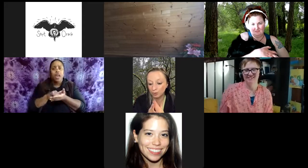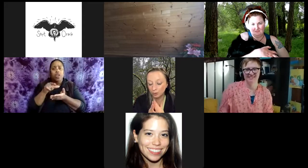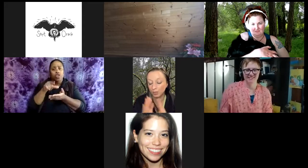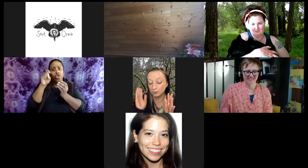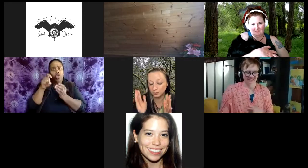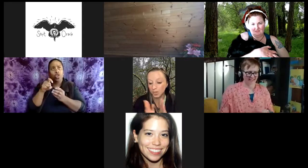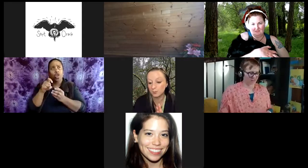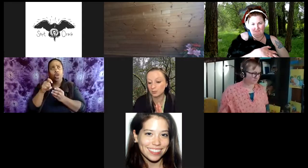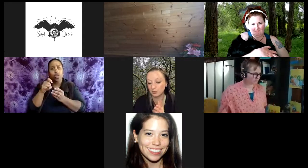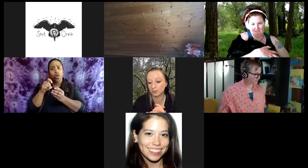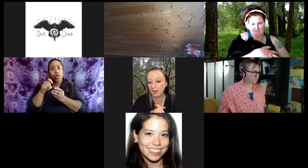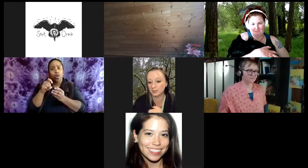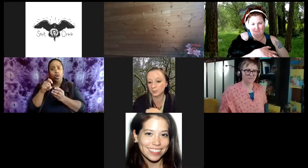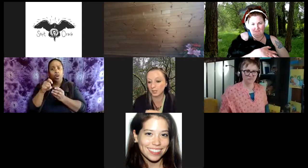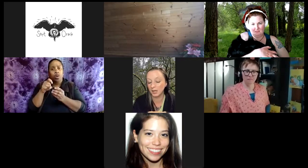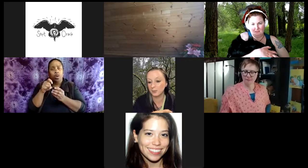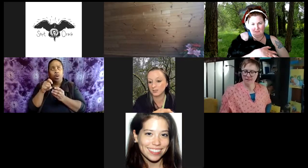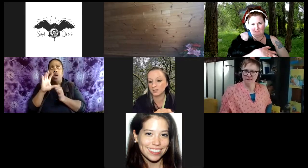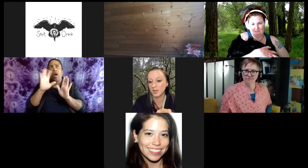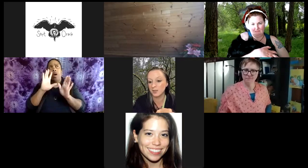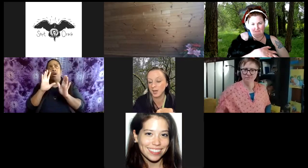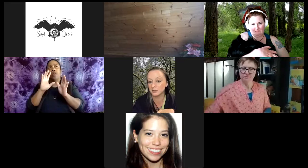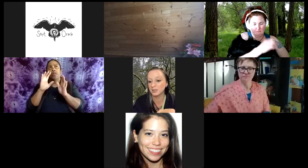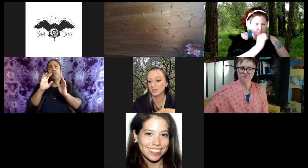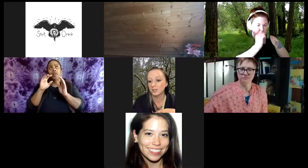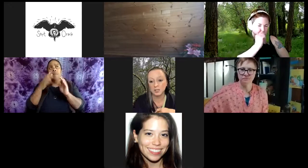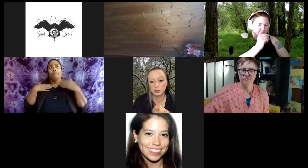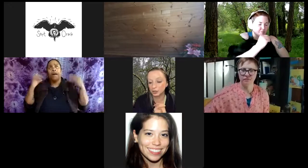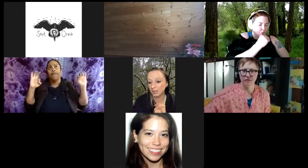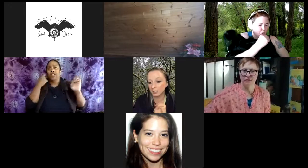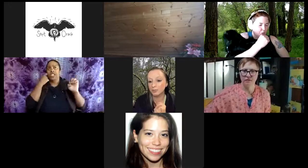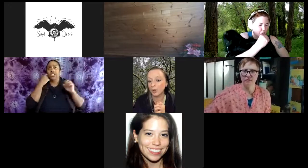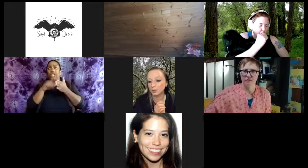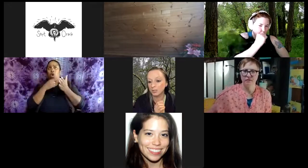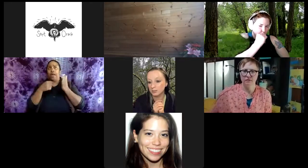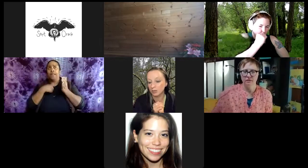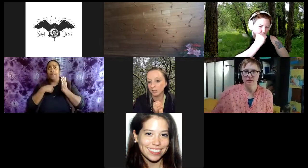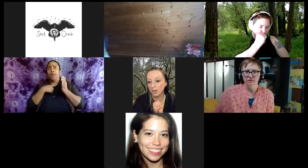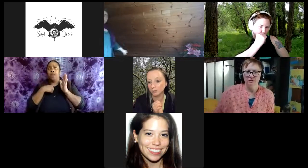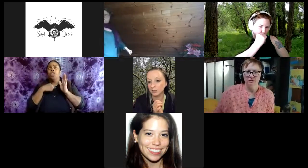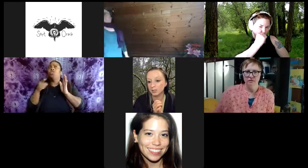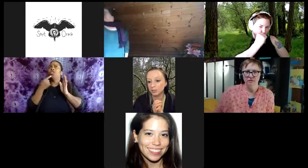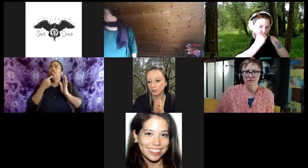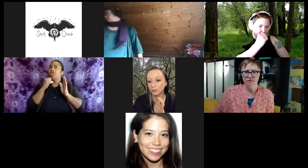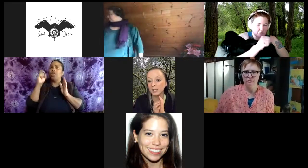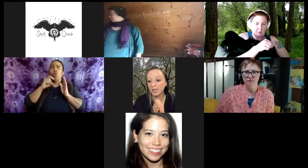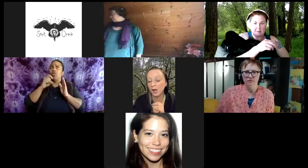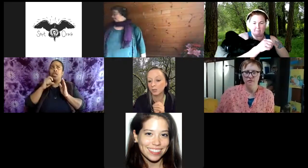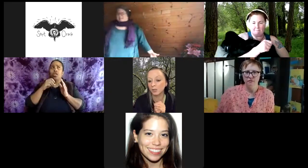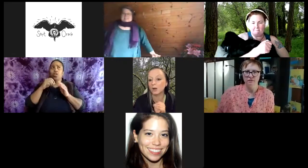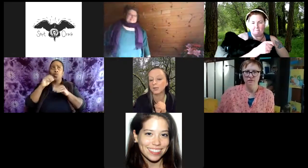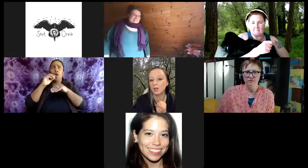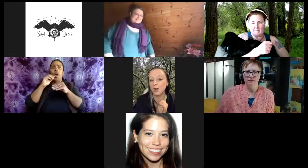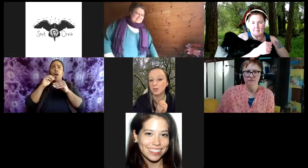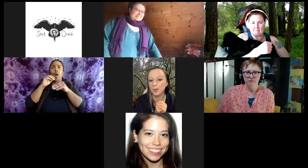out to Ama just corrected me. Ama said that you don't need to call out for a teacher. Right now,